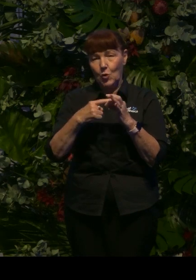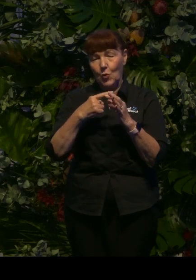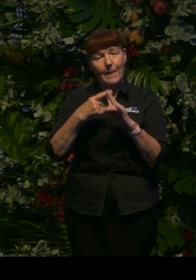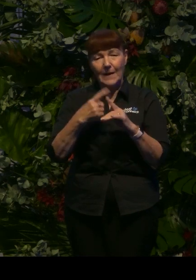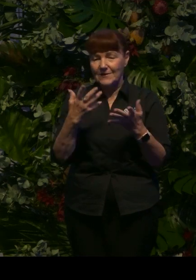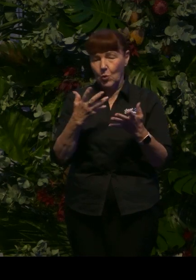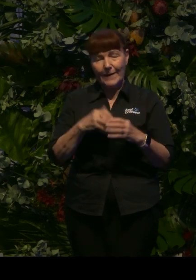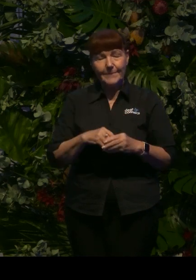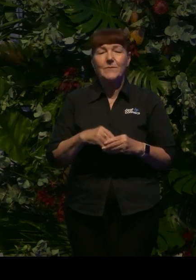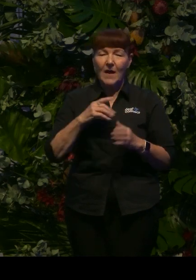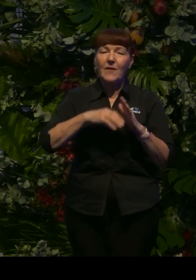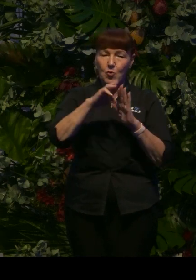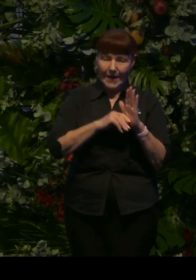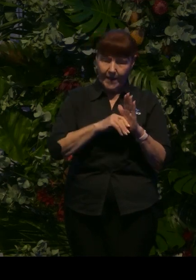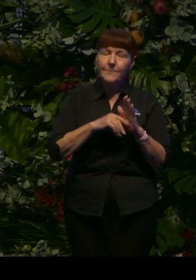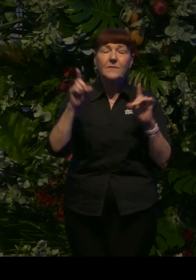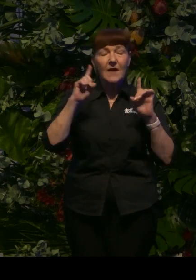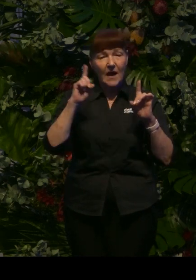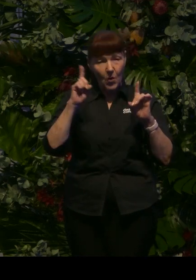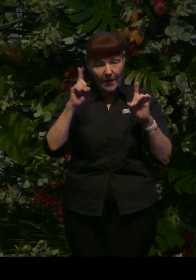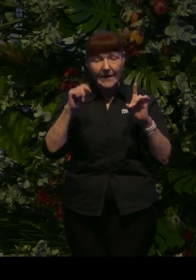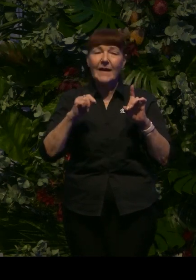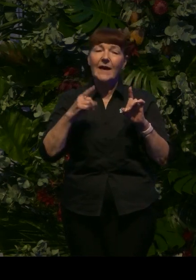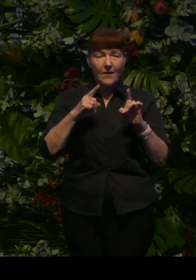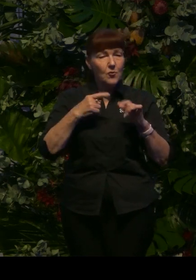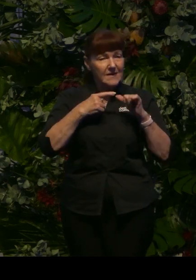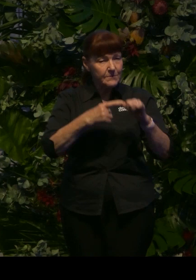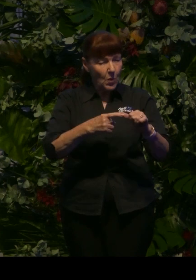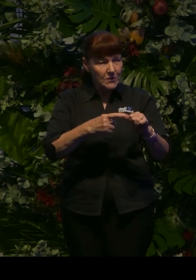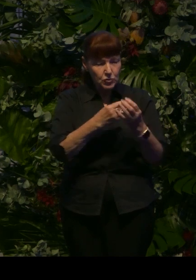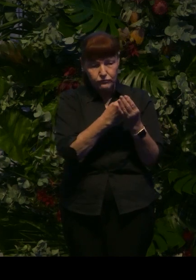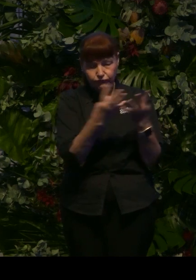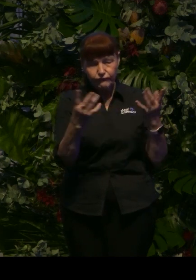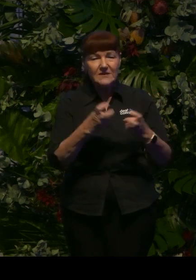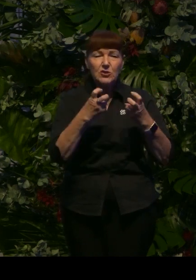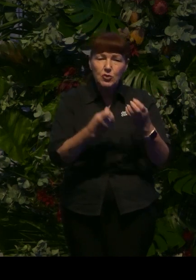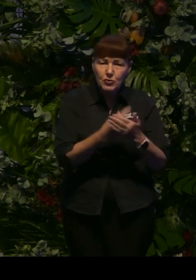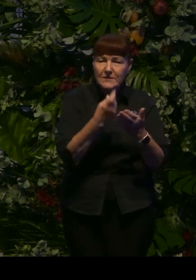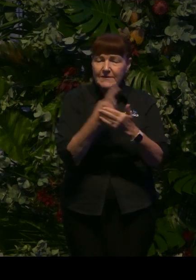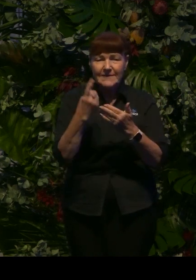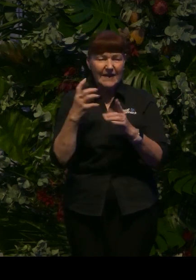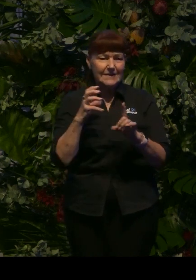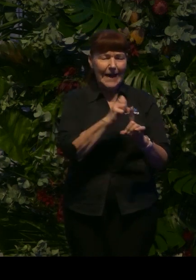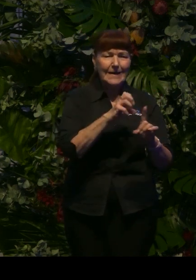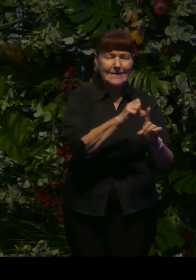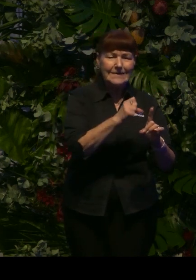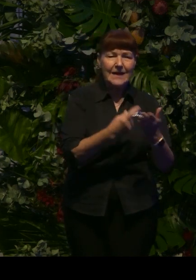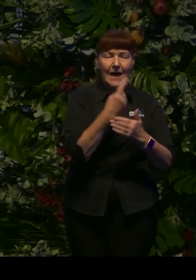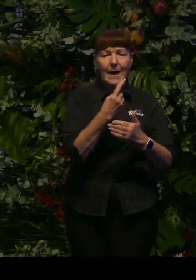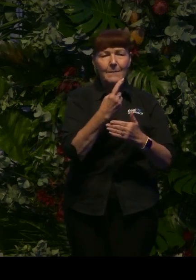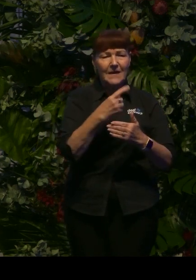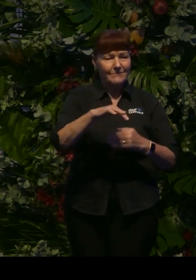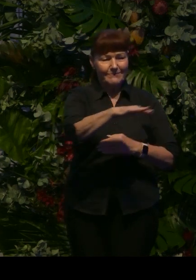curriculum. I also currently lead the NEA's response to the myriad of issues and concerns and attacks that are impacting